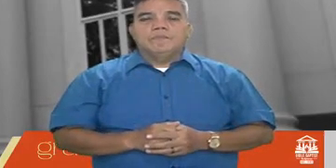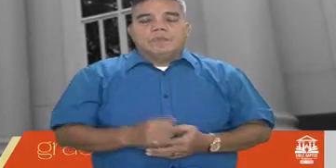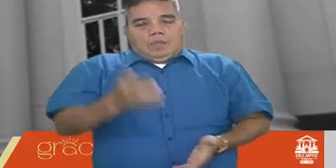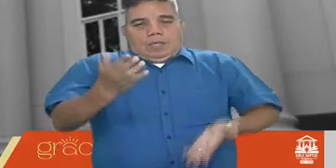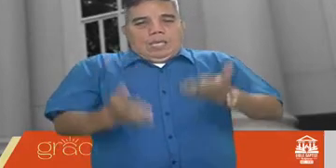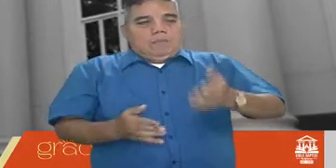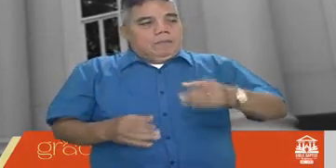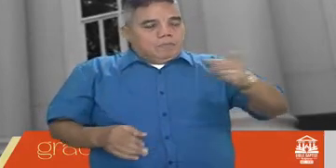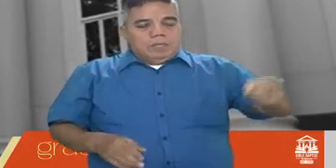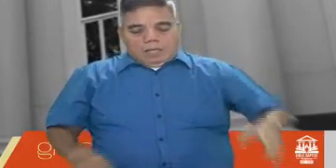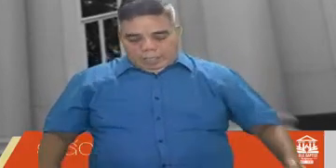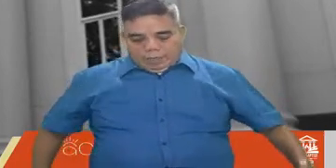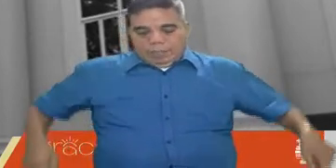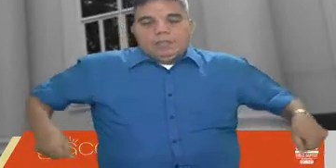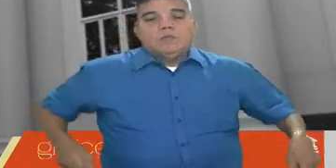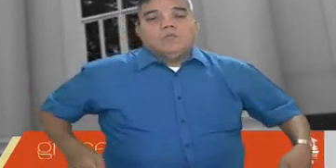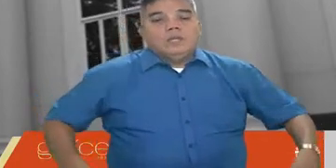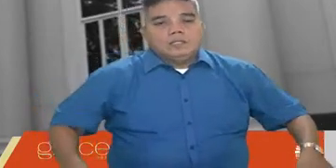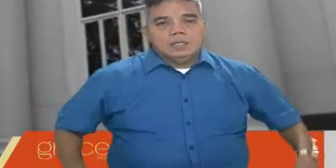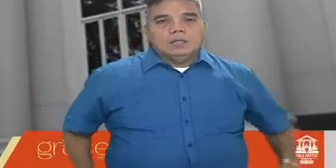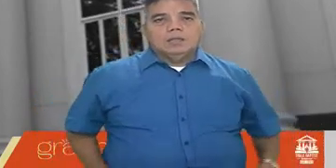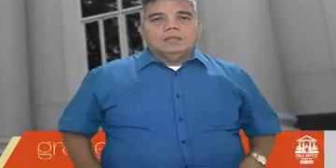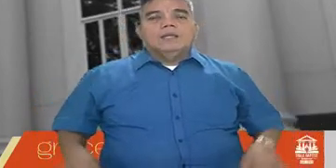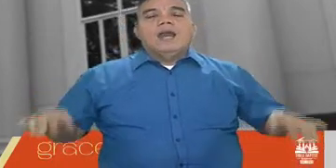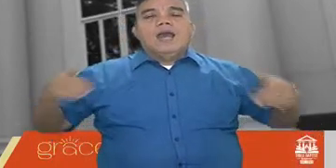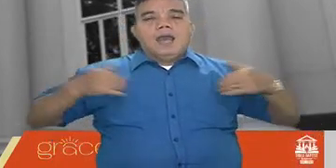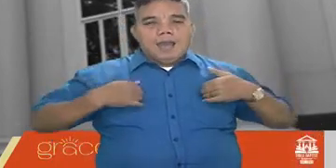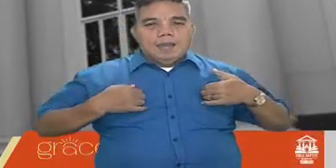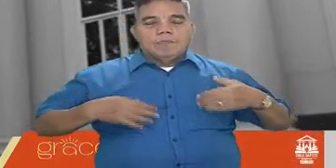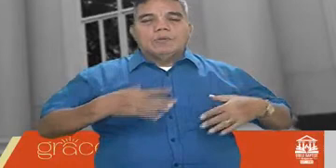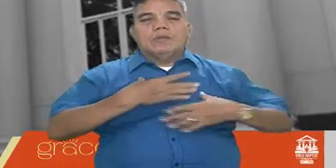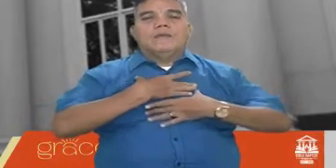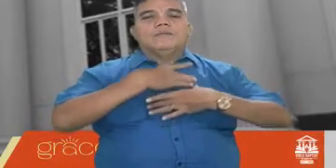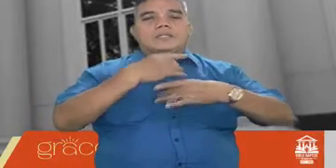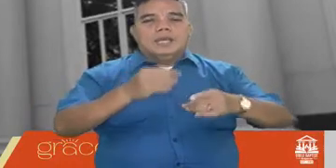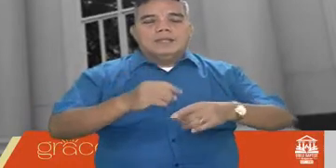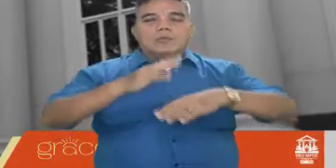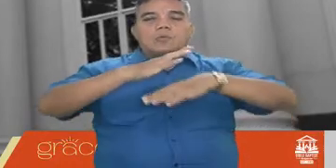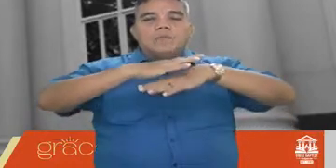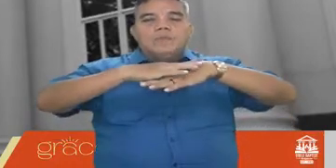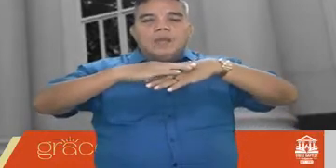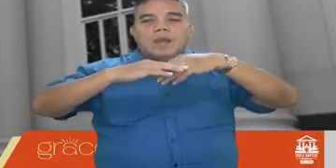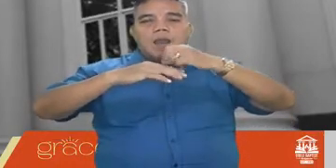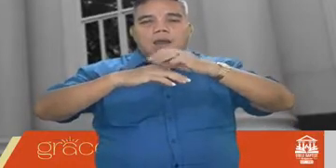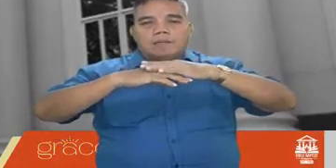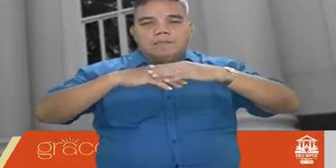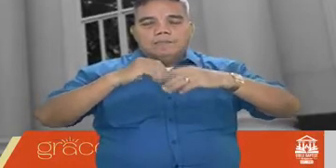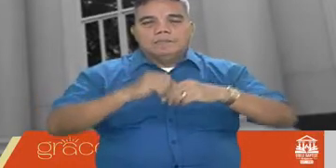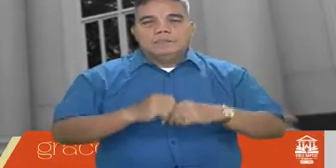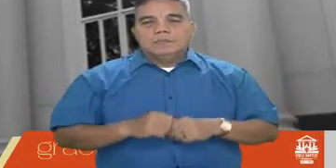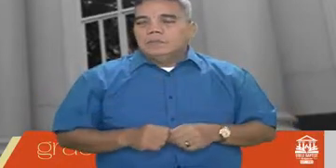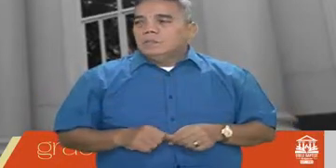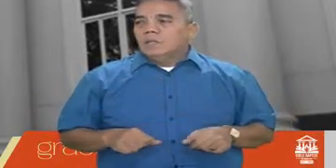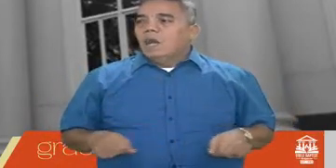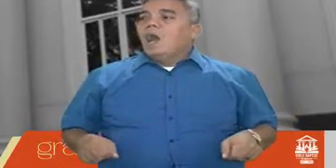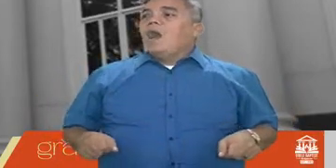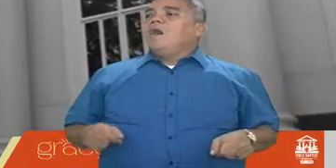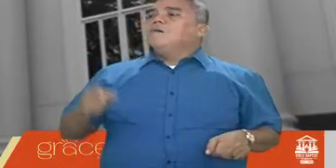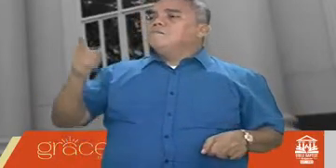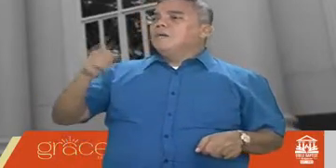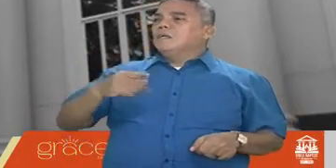Bisan tuod og naa ka wheelchair, you still have the capacity to desire to harm. Kana dayo, mayra